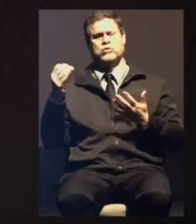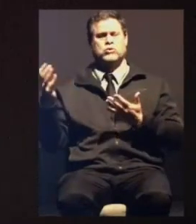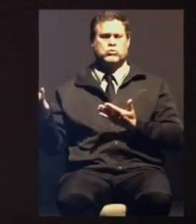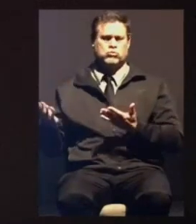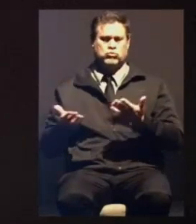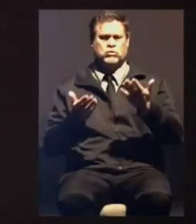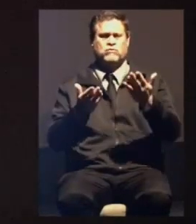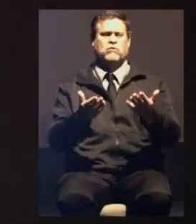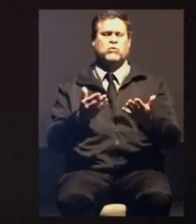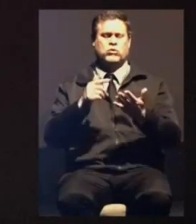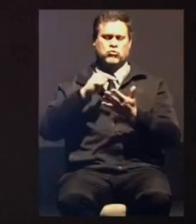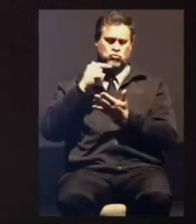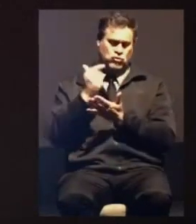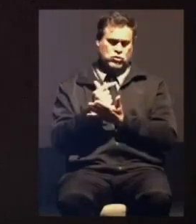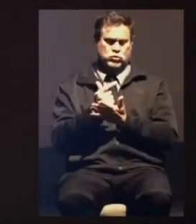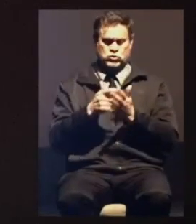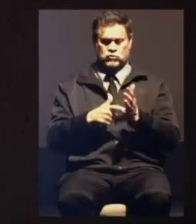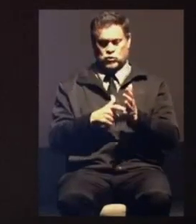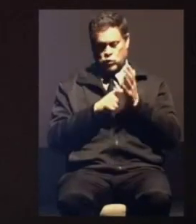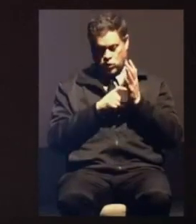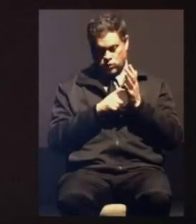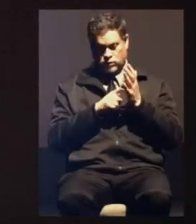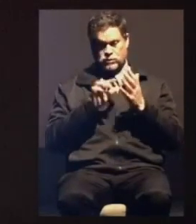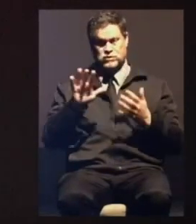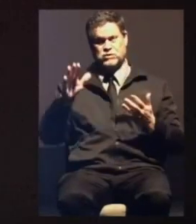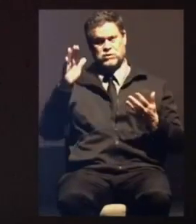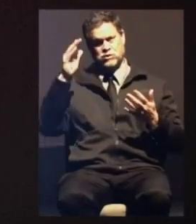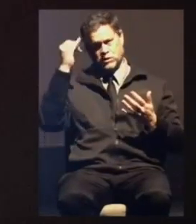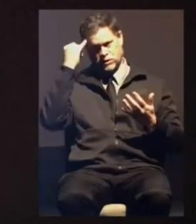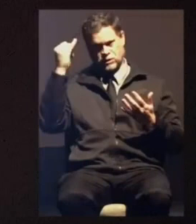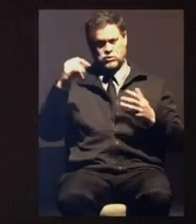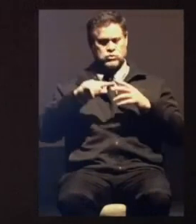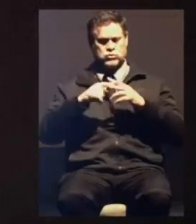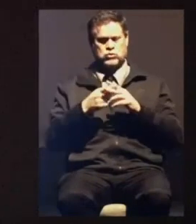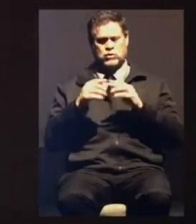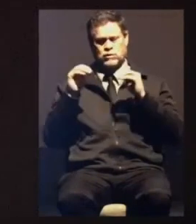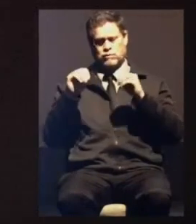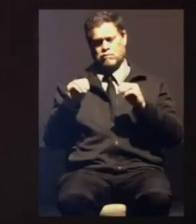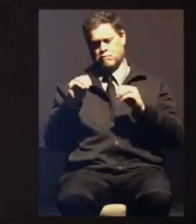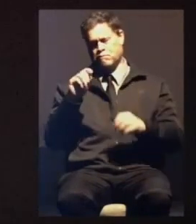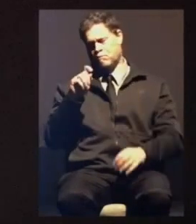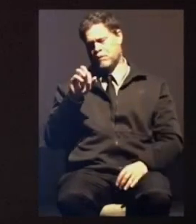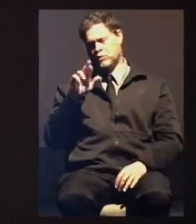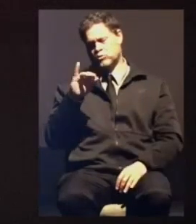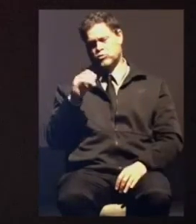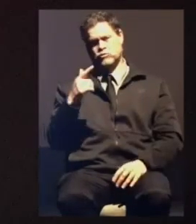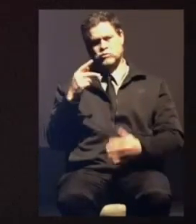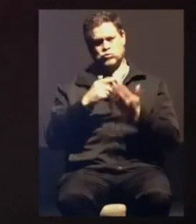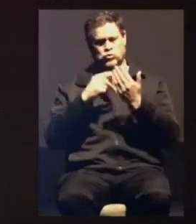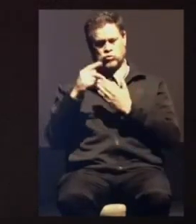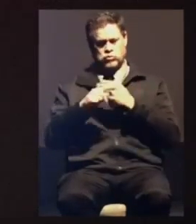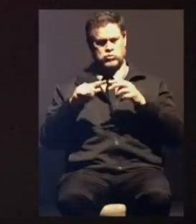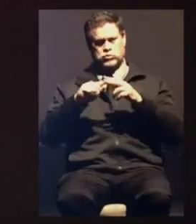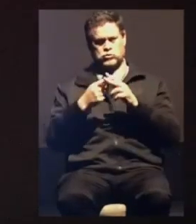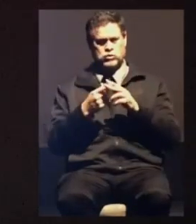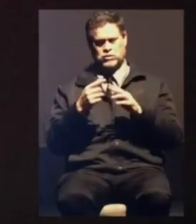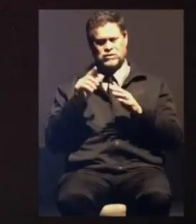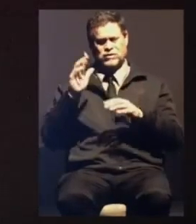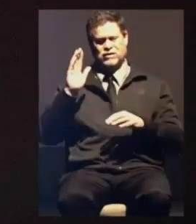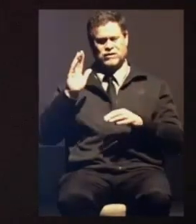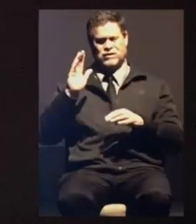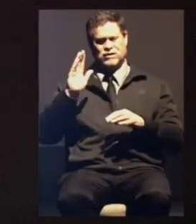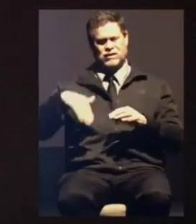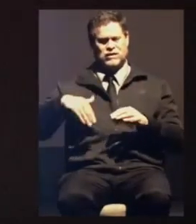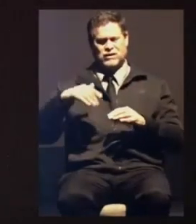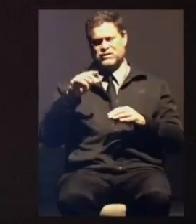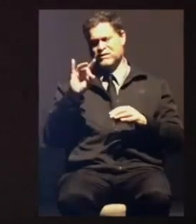a graduation requirement. It was their idea to start a mentoring program that started in the late 80s. Some of our